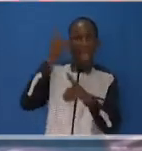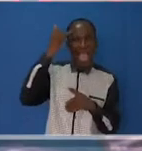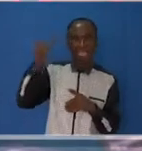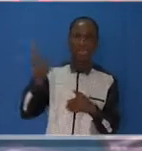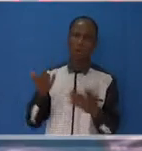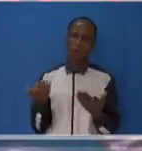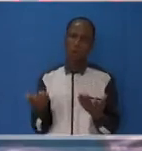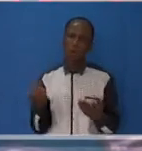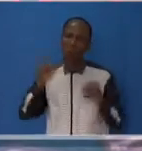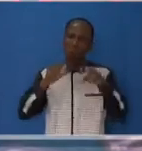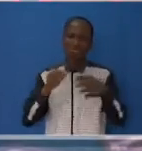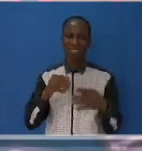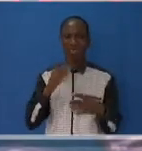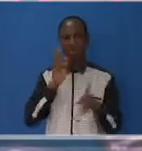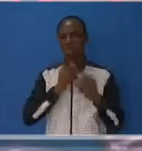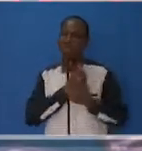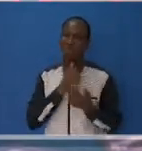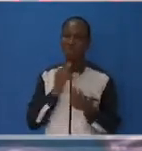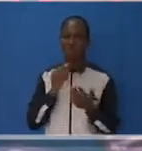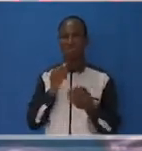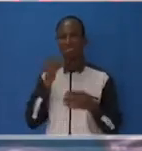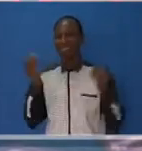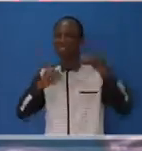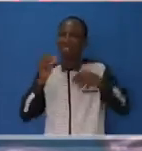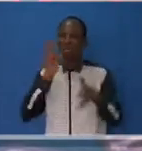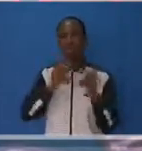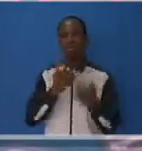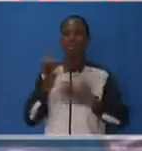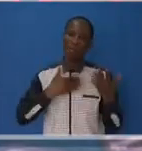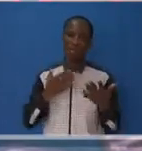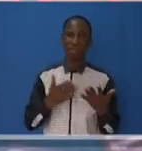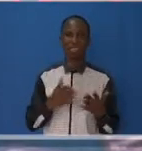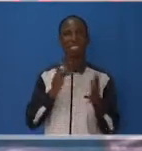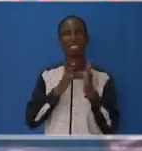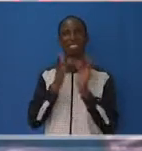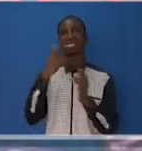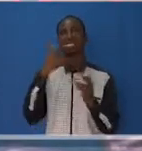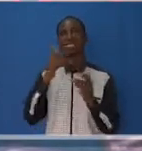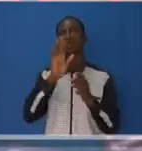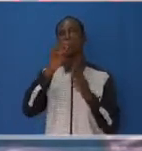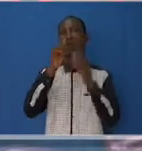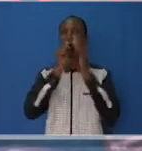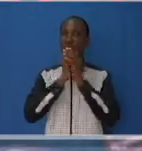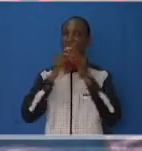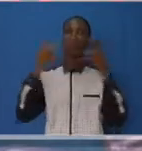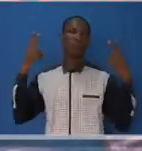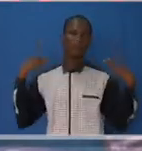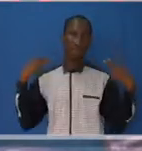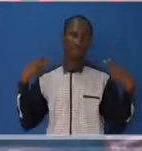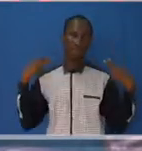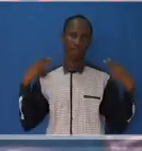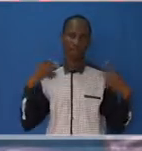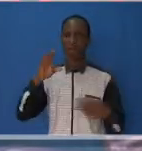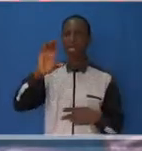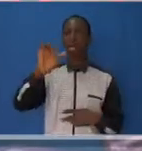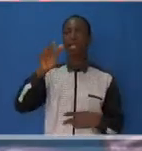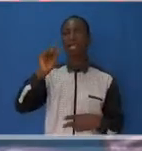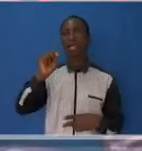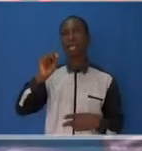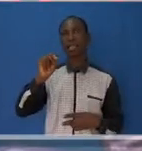nimpa bem, na wo de beka ho pe. Yesu se wo so no eye kwa. Cain eko bo afore